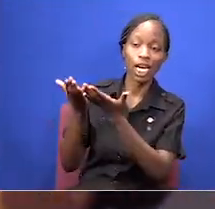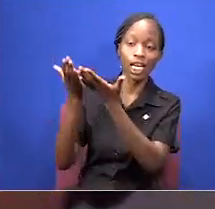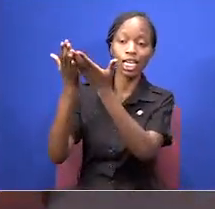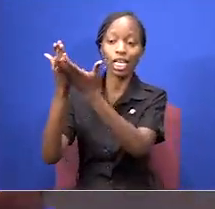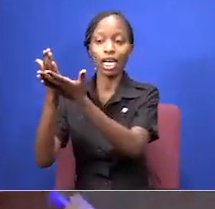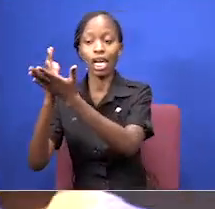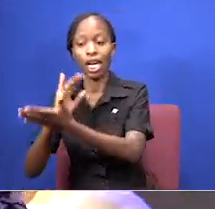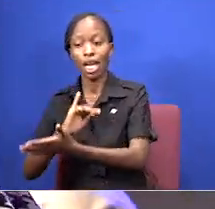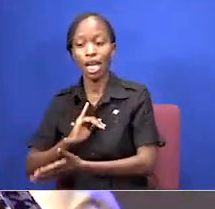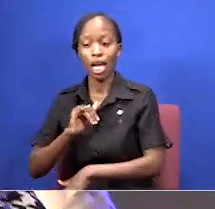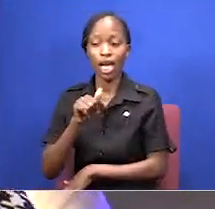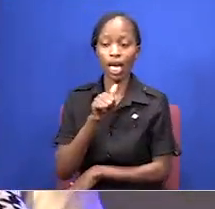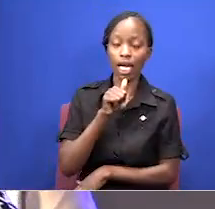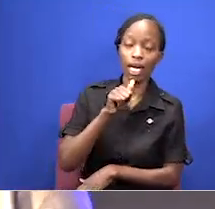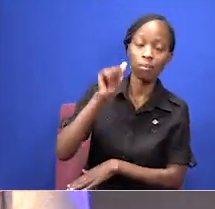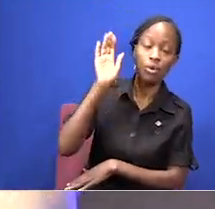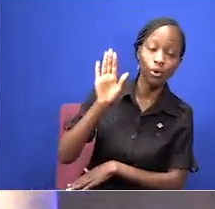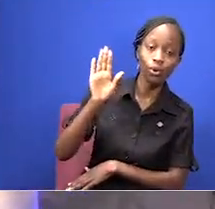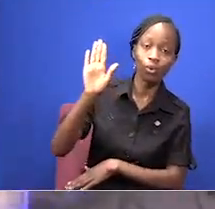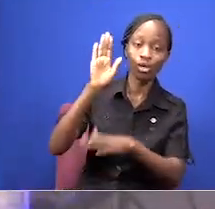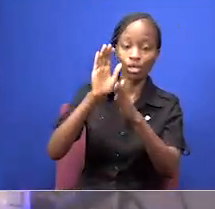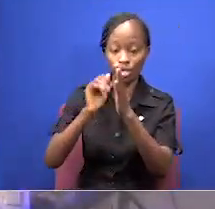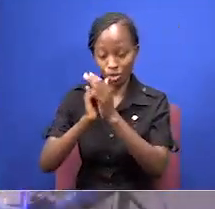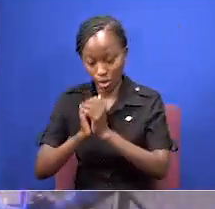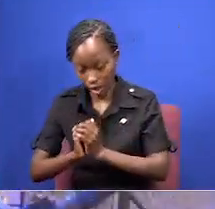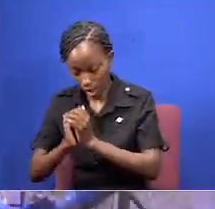sacrifice. I am your